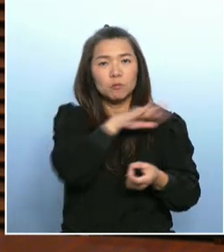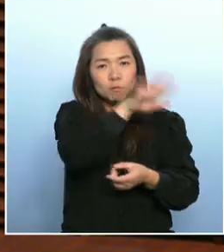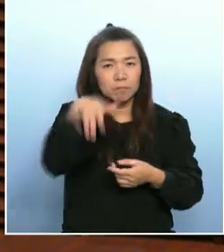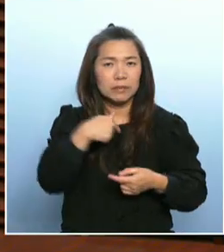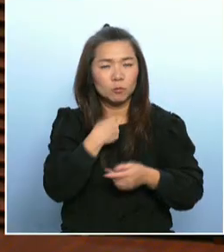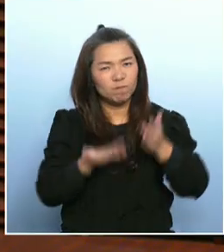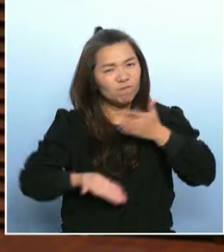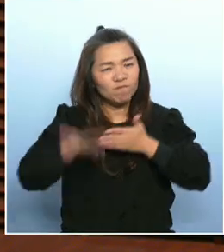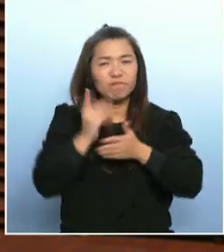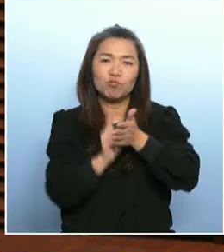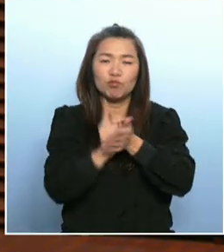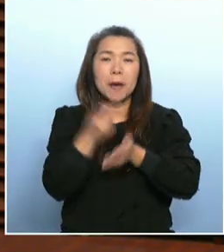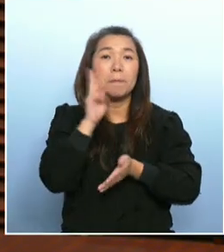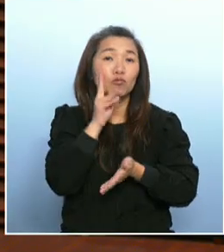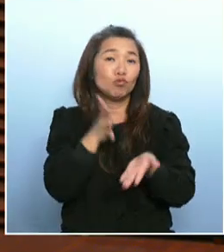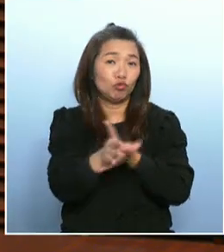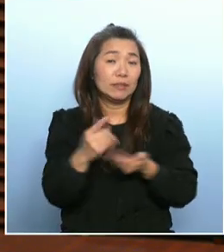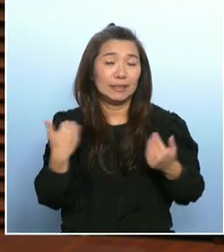training sponsorship scheme.